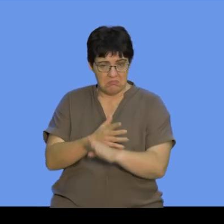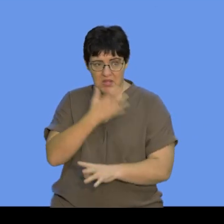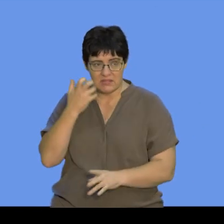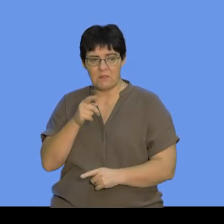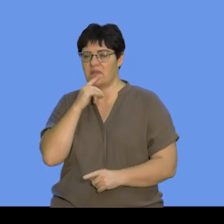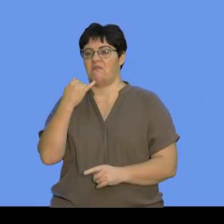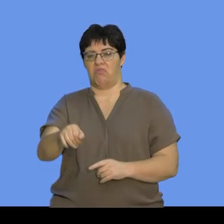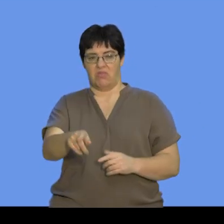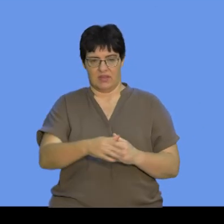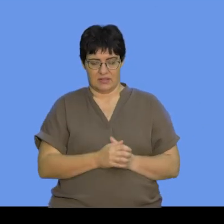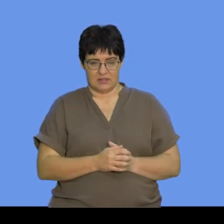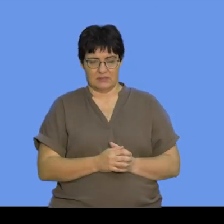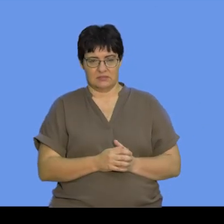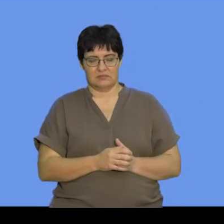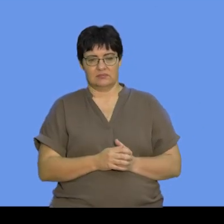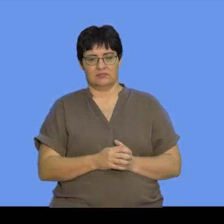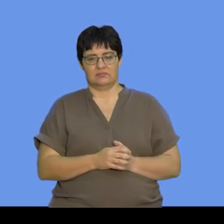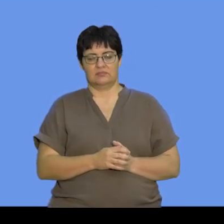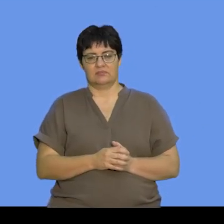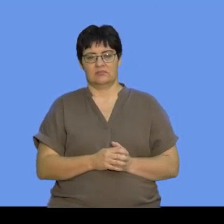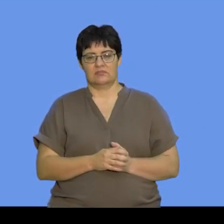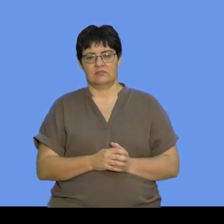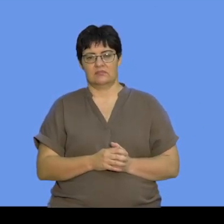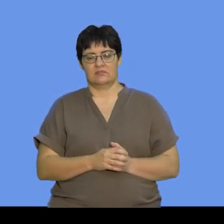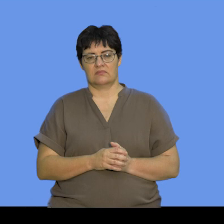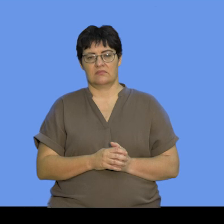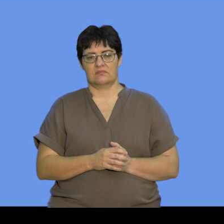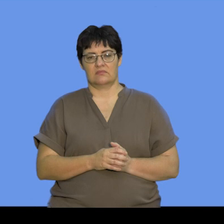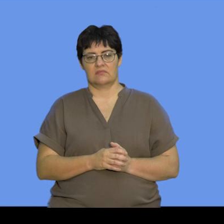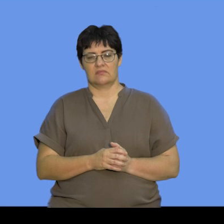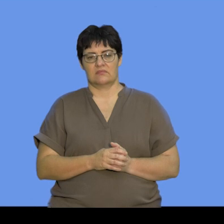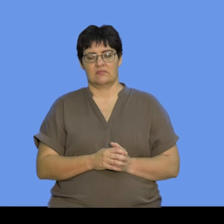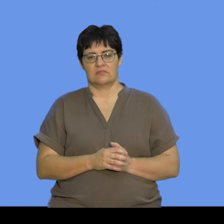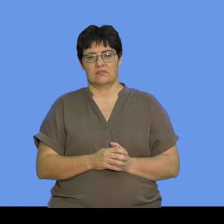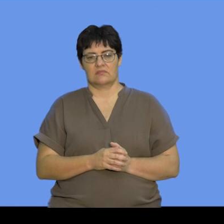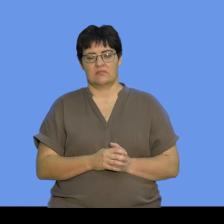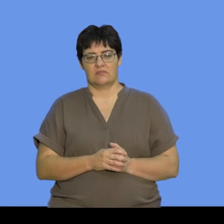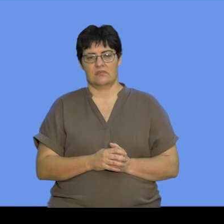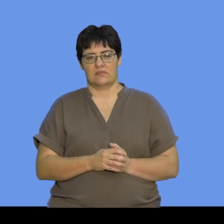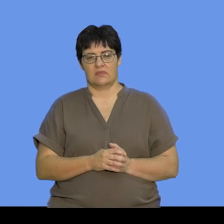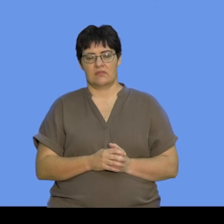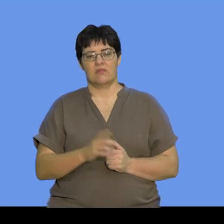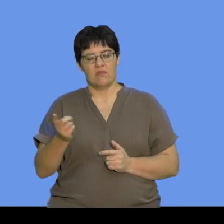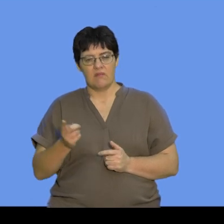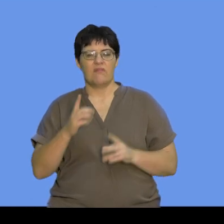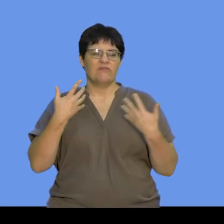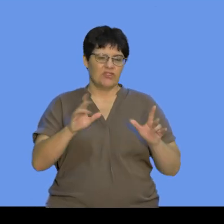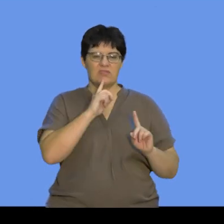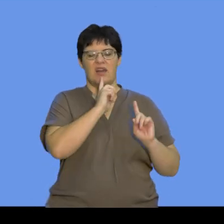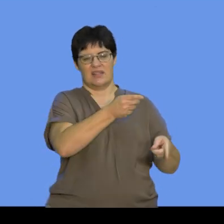then the other thing that that we asked about this, I think we've already answered this to